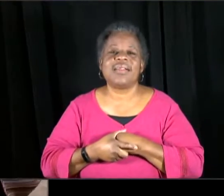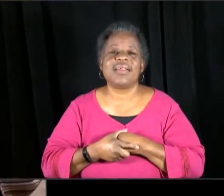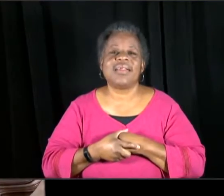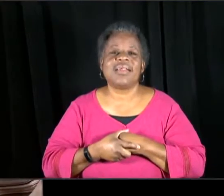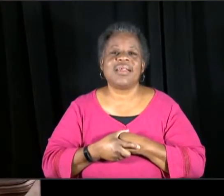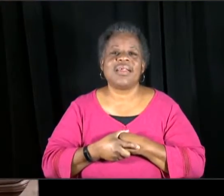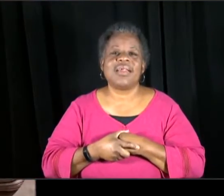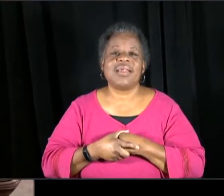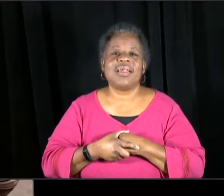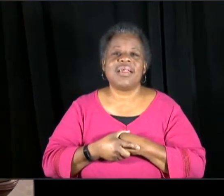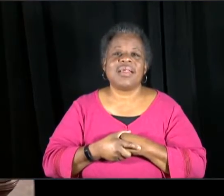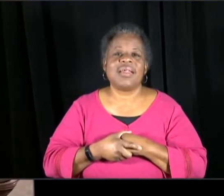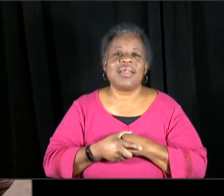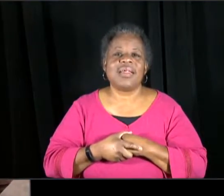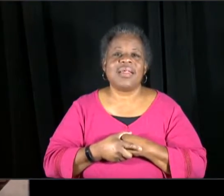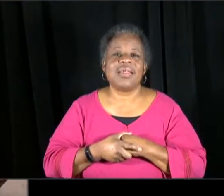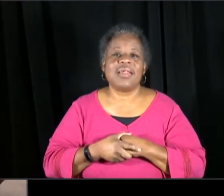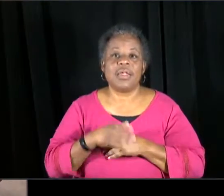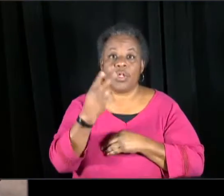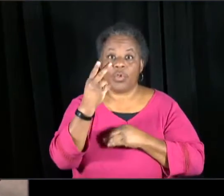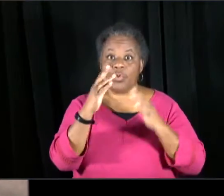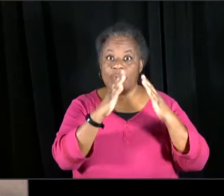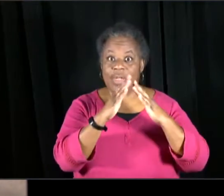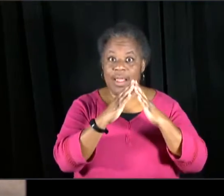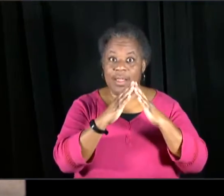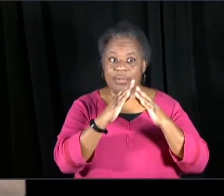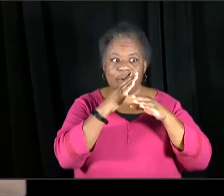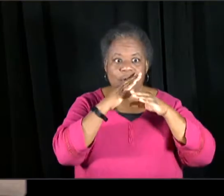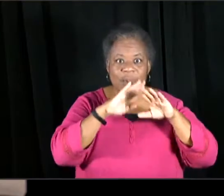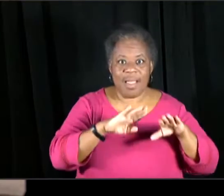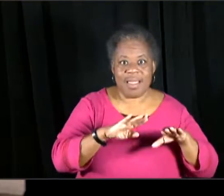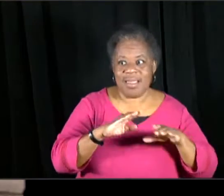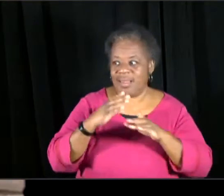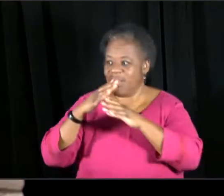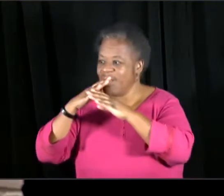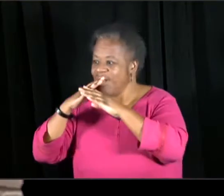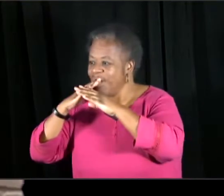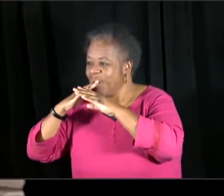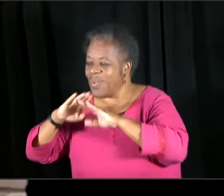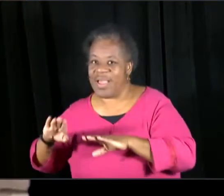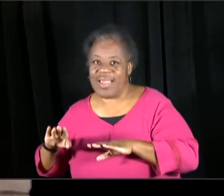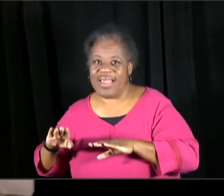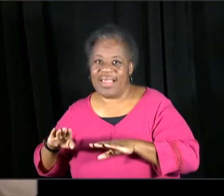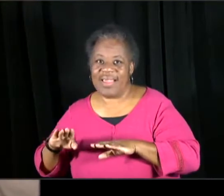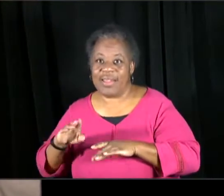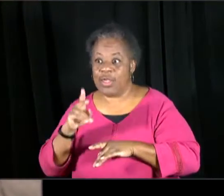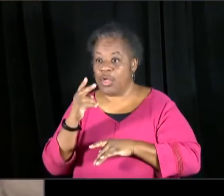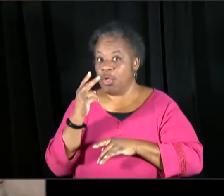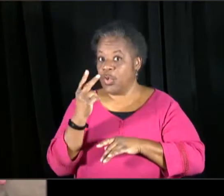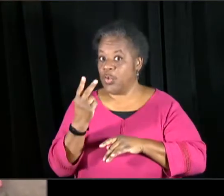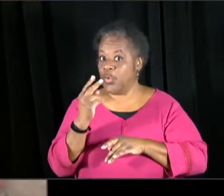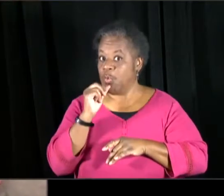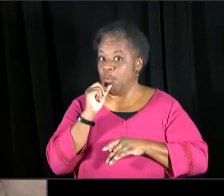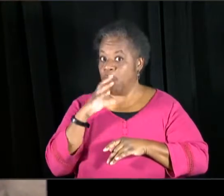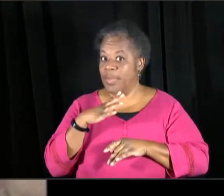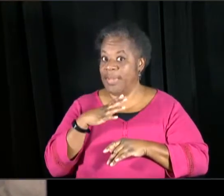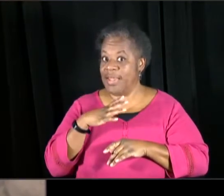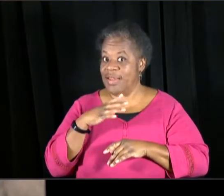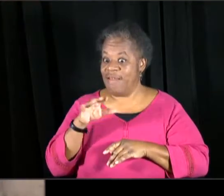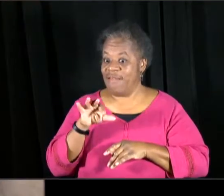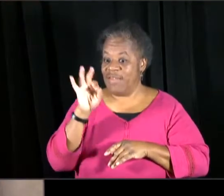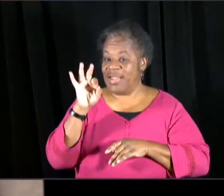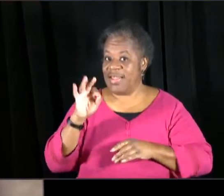In two quiet, nowhere towns, two very unknown women find out they are